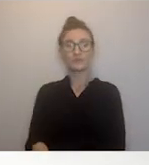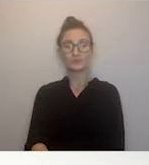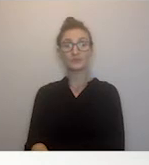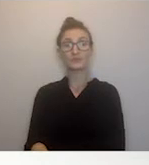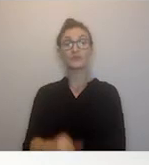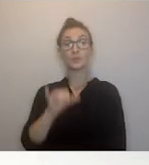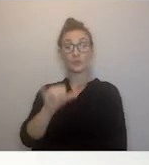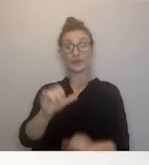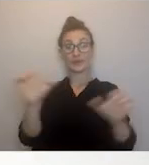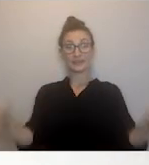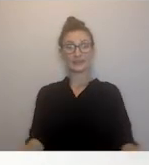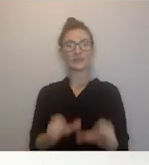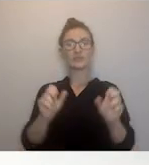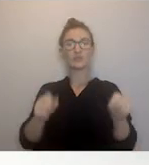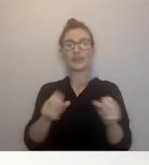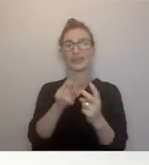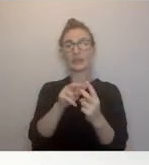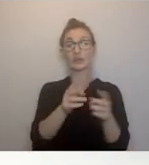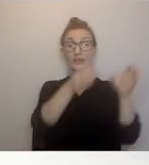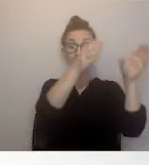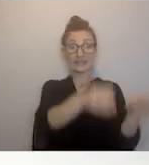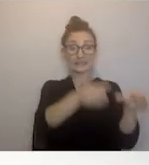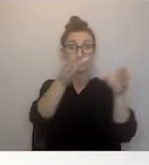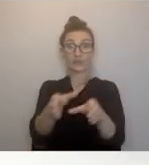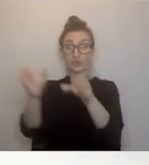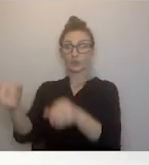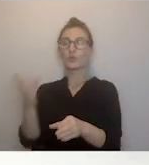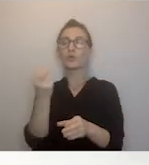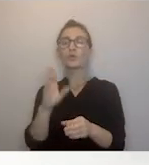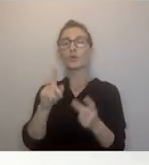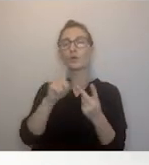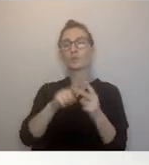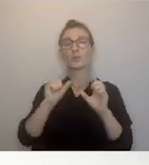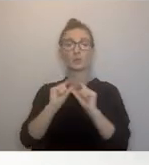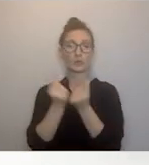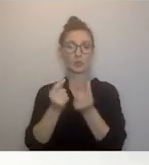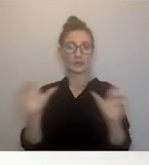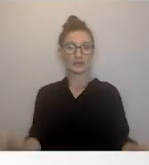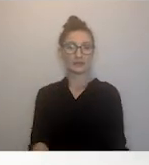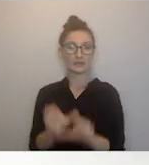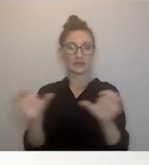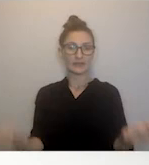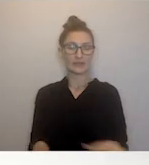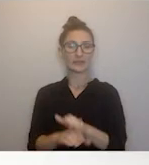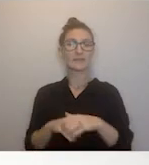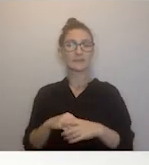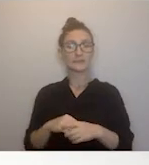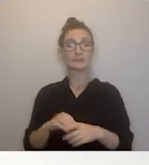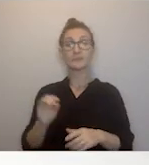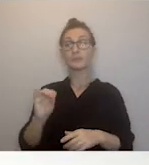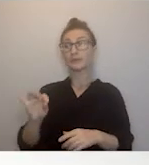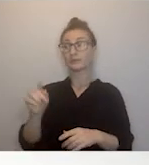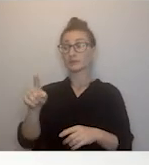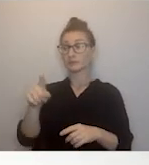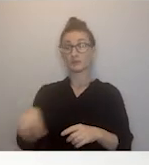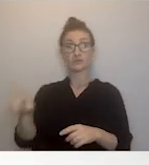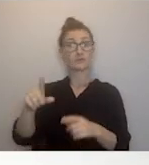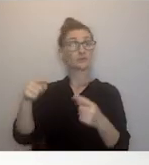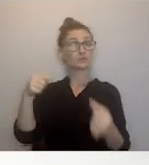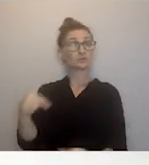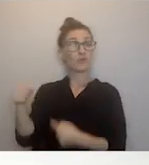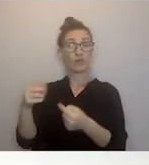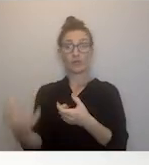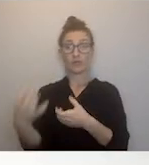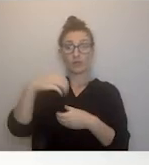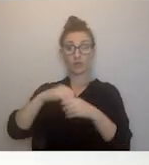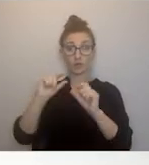about this particular exercise is that you can do it as an individual or a group activity. So if you have students that don't wish to participate or having kind of trouble